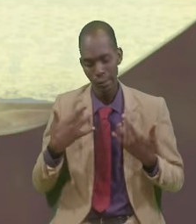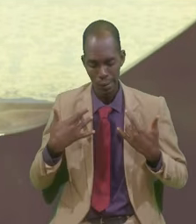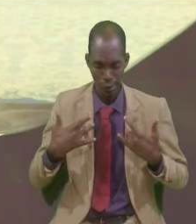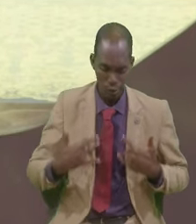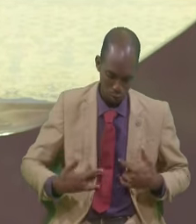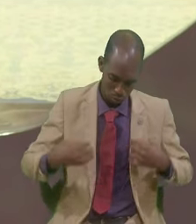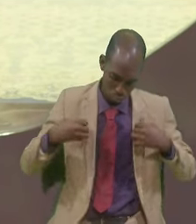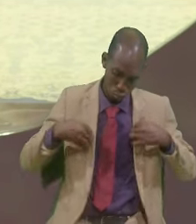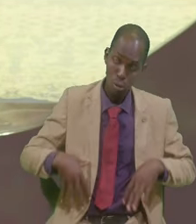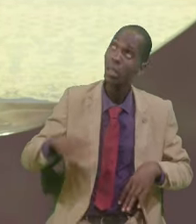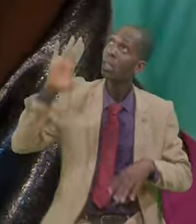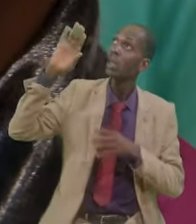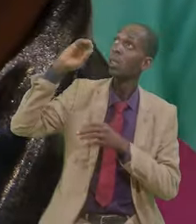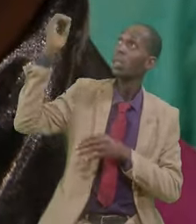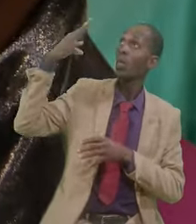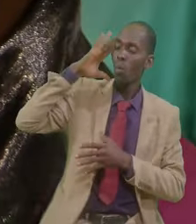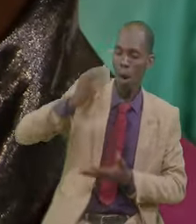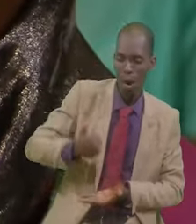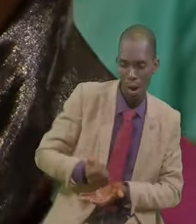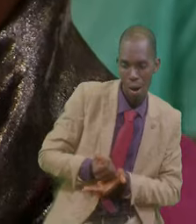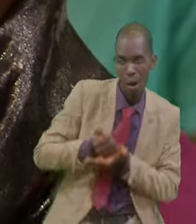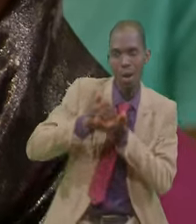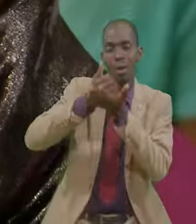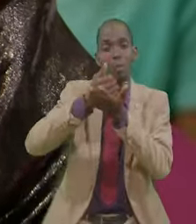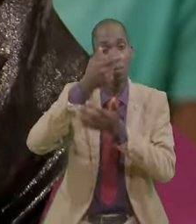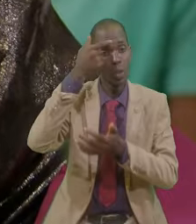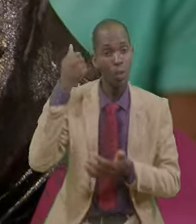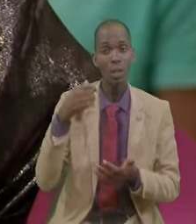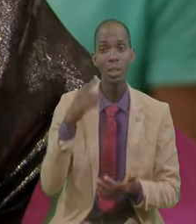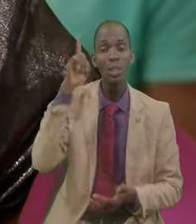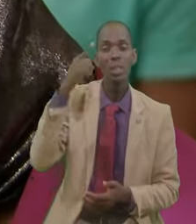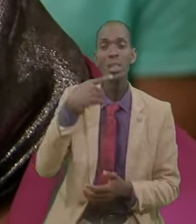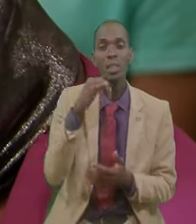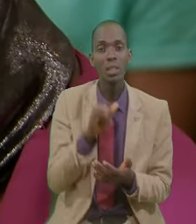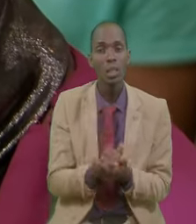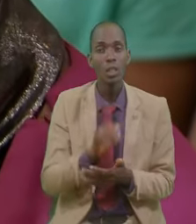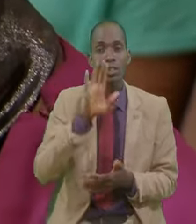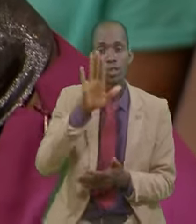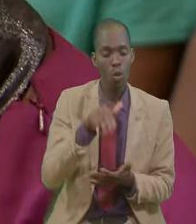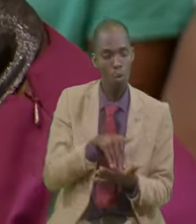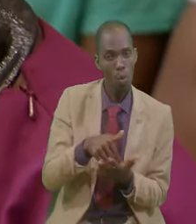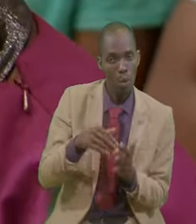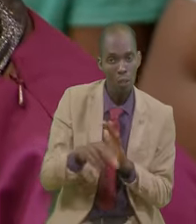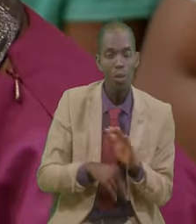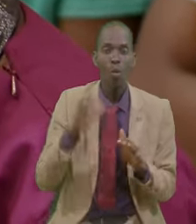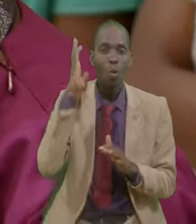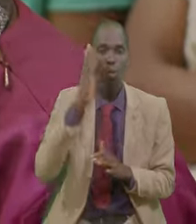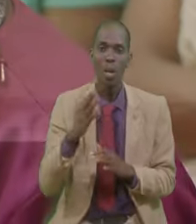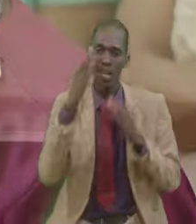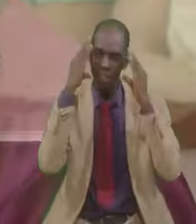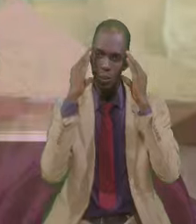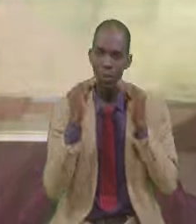that grace will come and lift you up. Because it says that your weakness will experience the